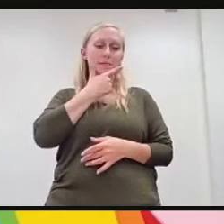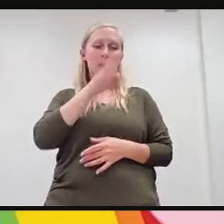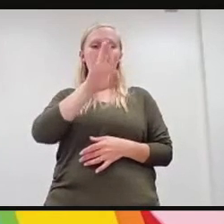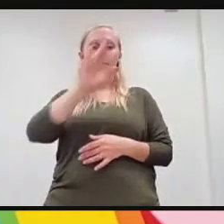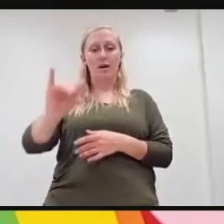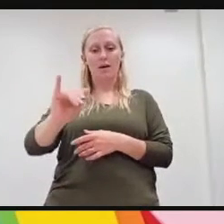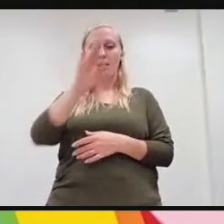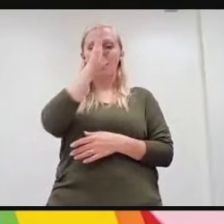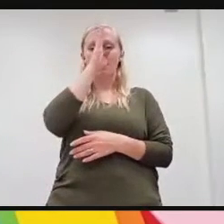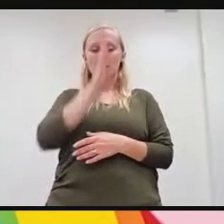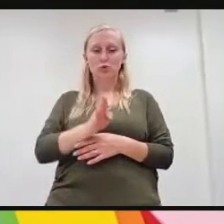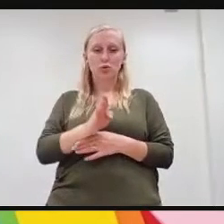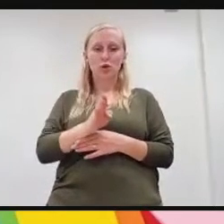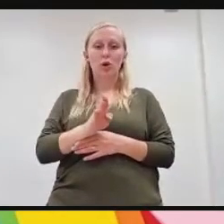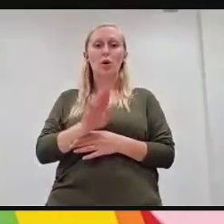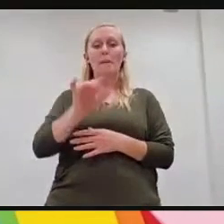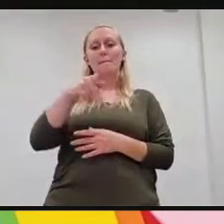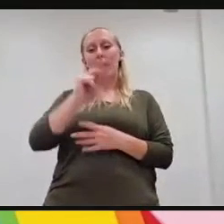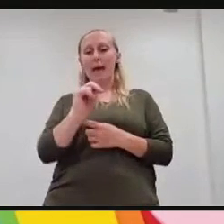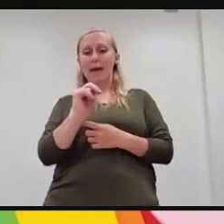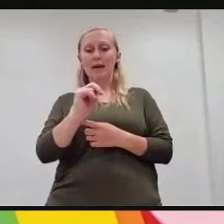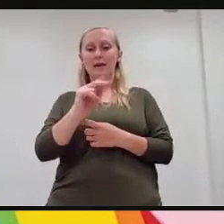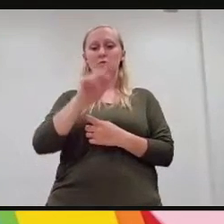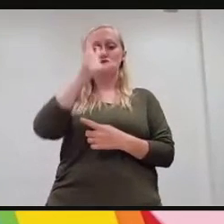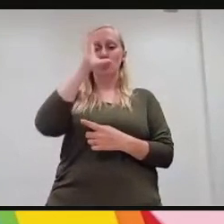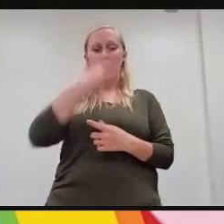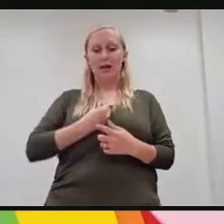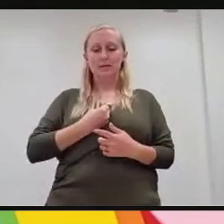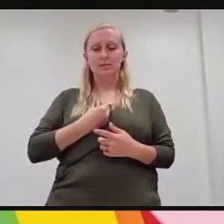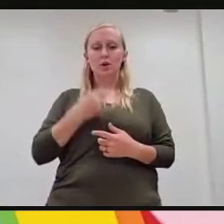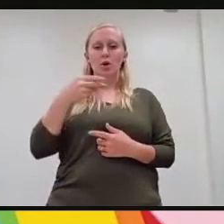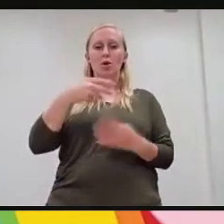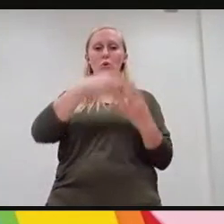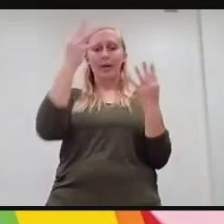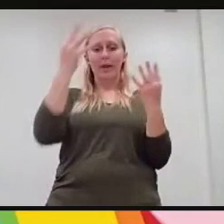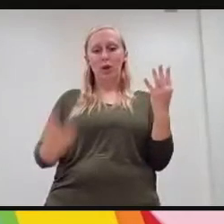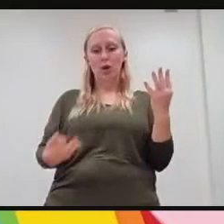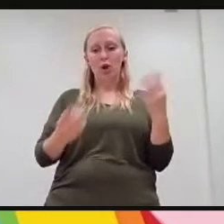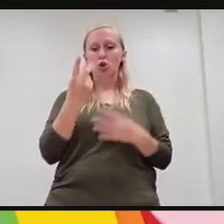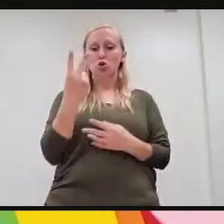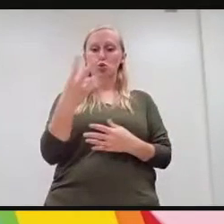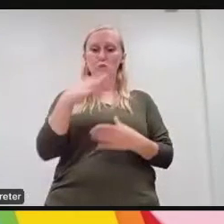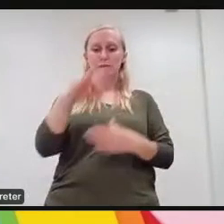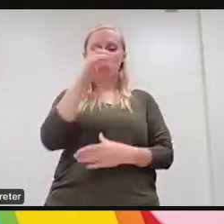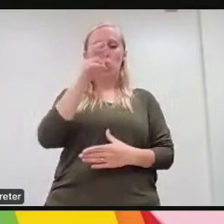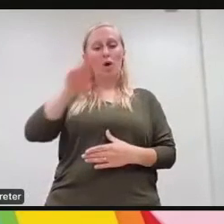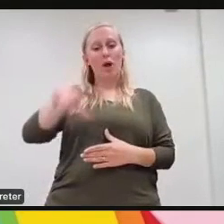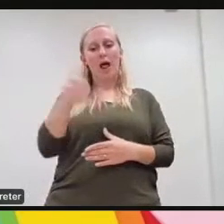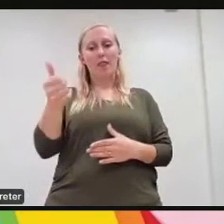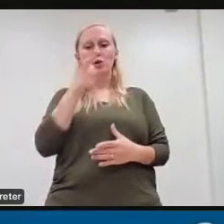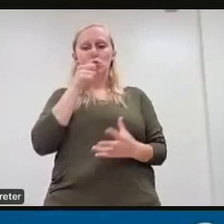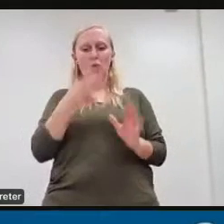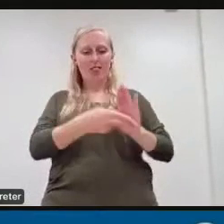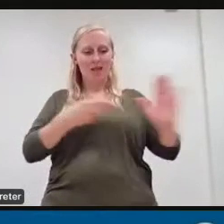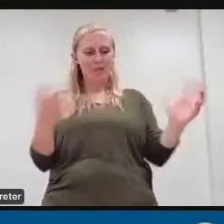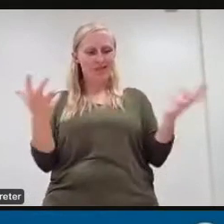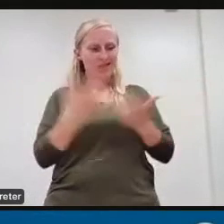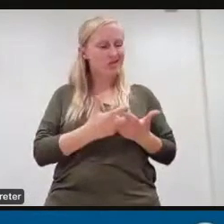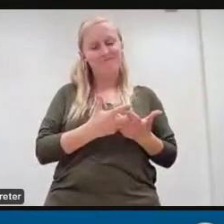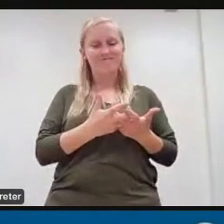bisexual, heterosexual, pansexual, transgender, queer, two-spirit, or others for whom none of the labels